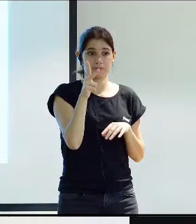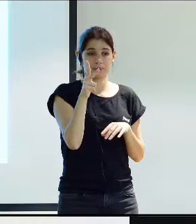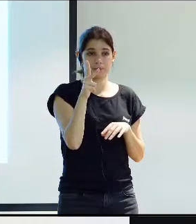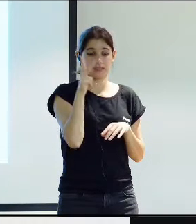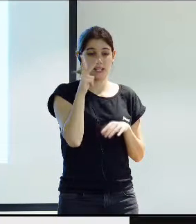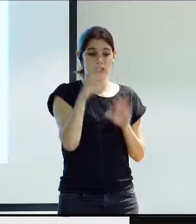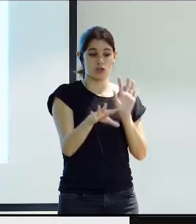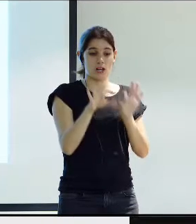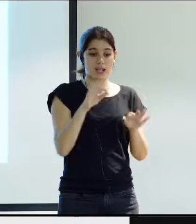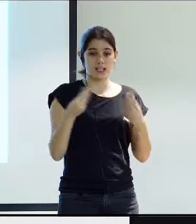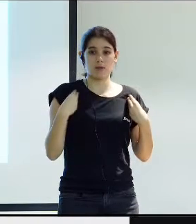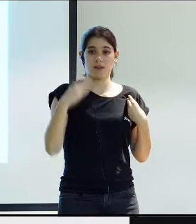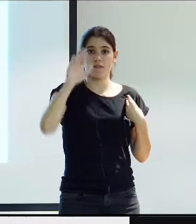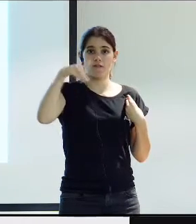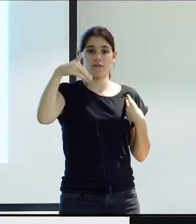institutions.